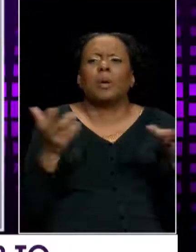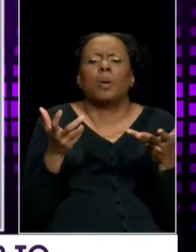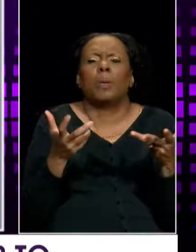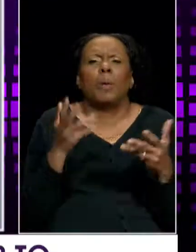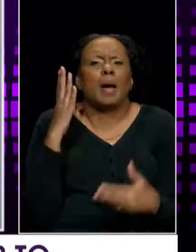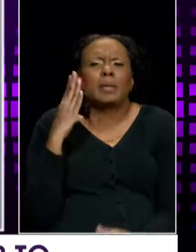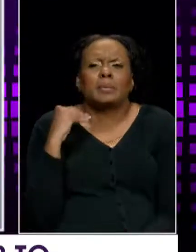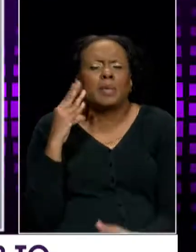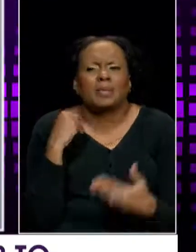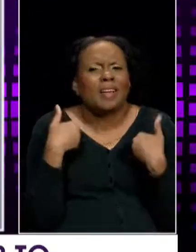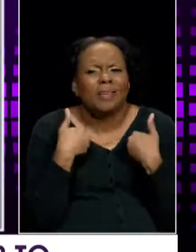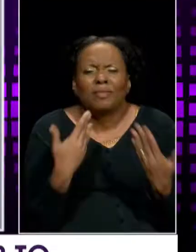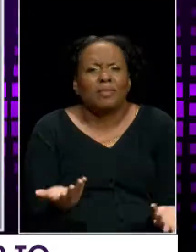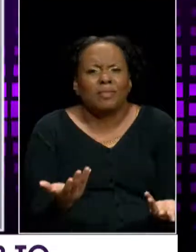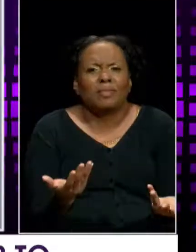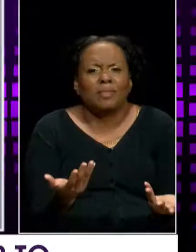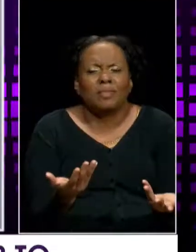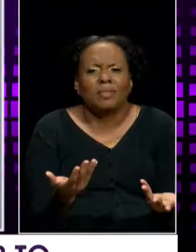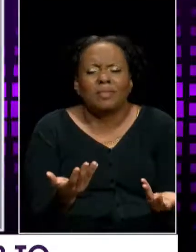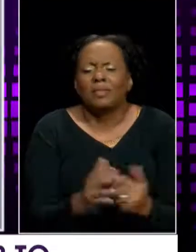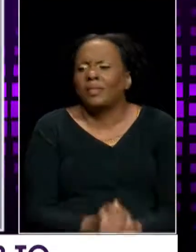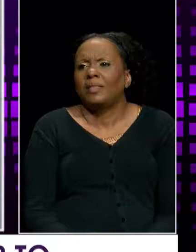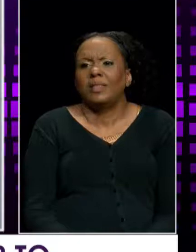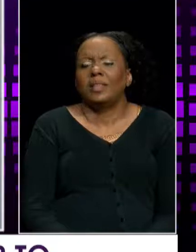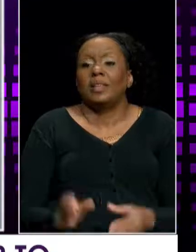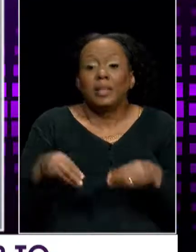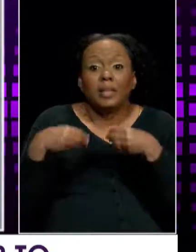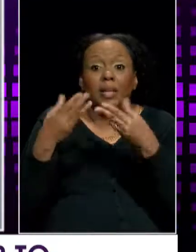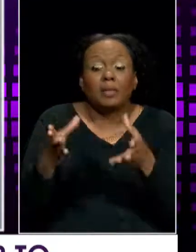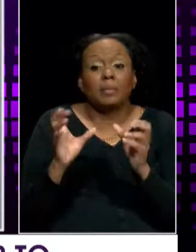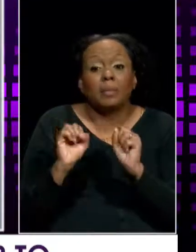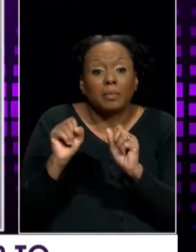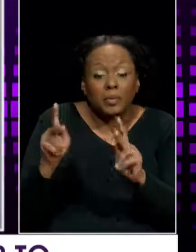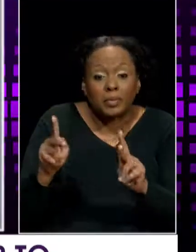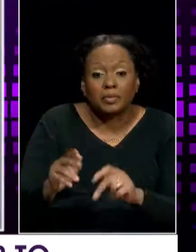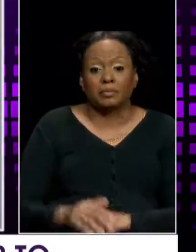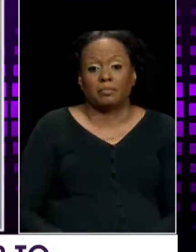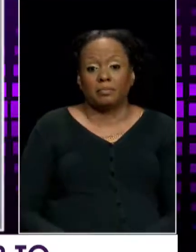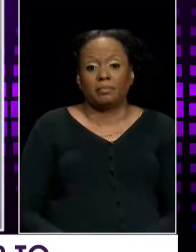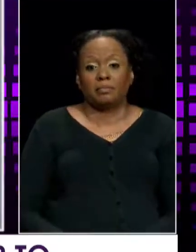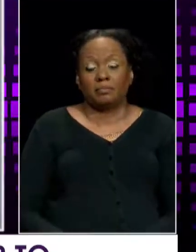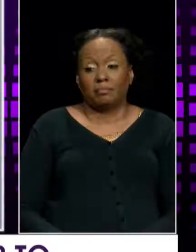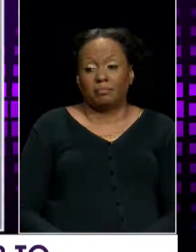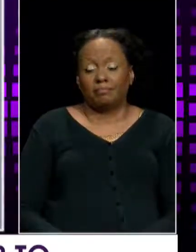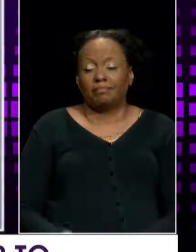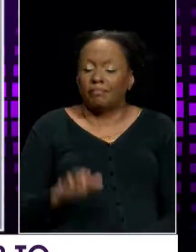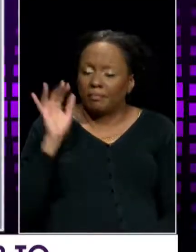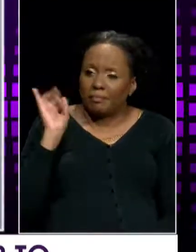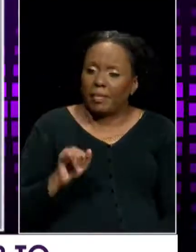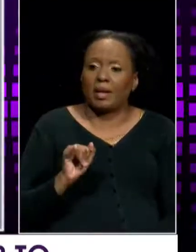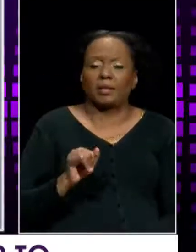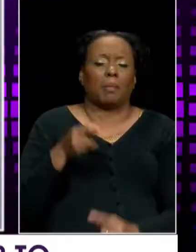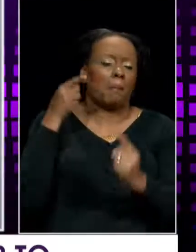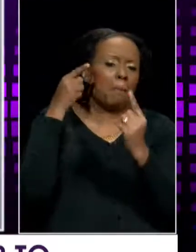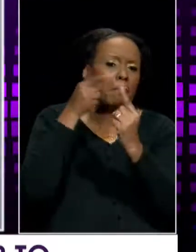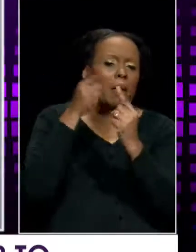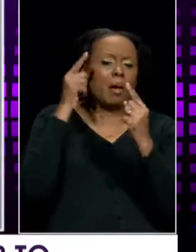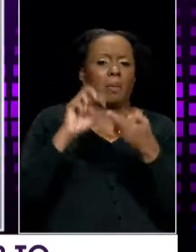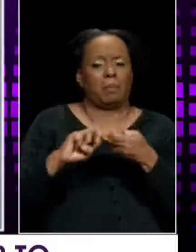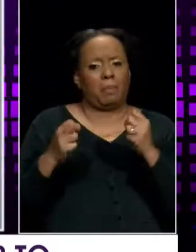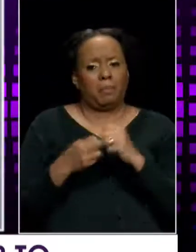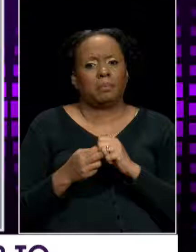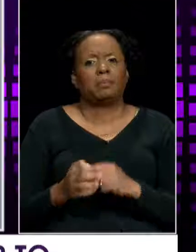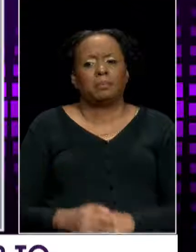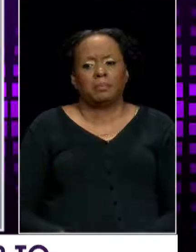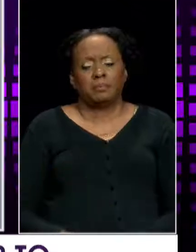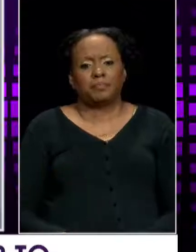qualifications to take on these jobs, why not just give them a chance? So I think that is the main factor that causes persons